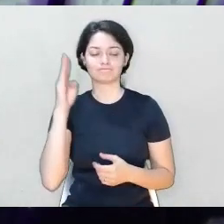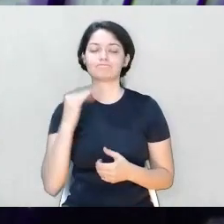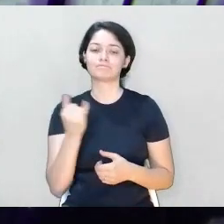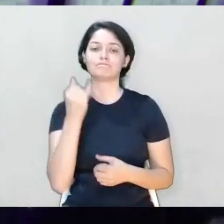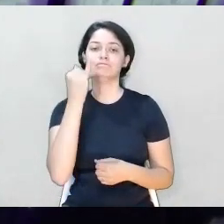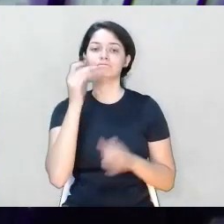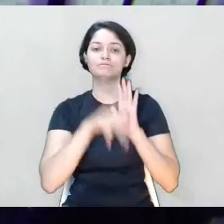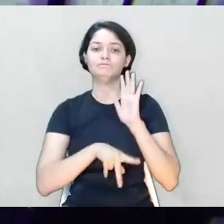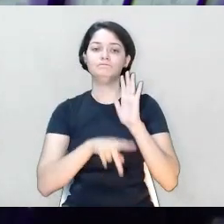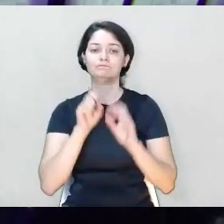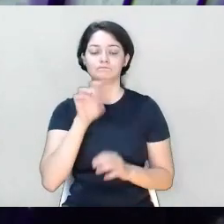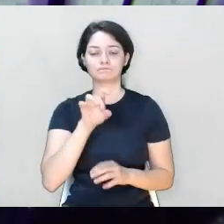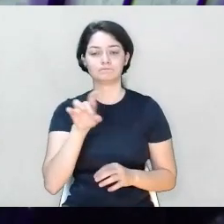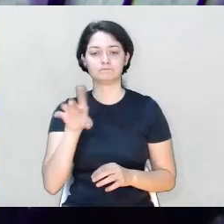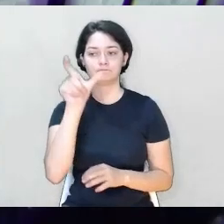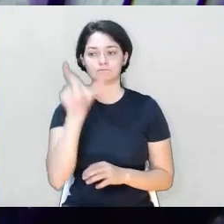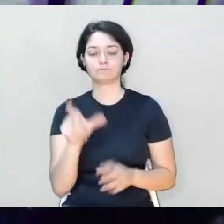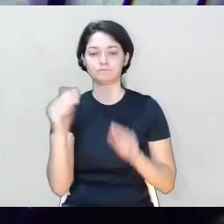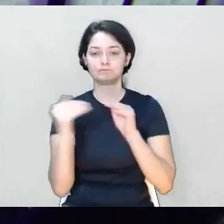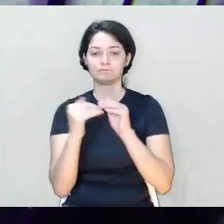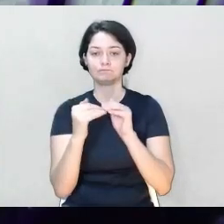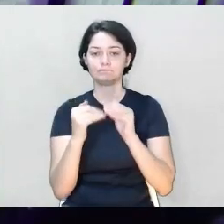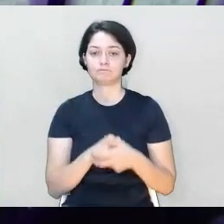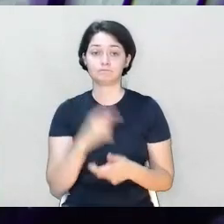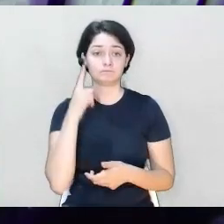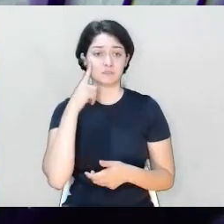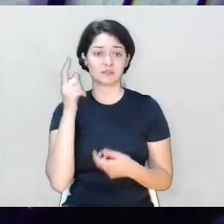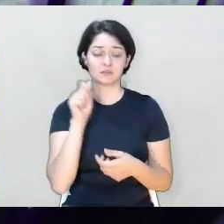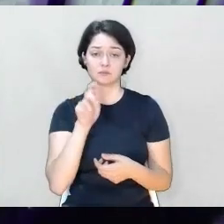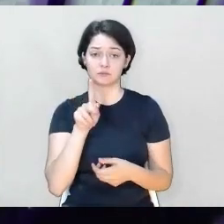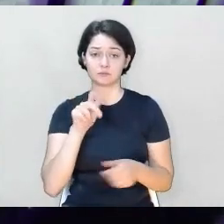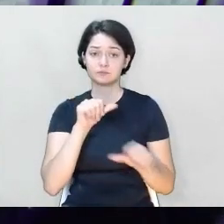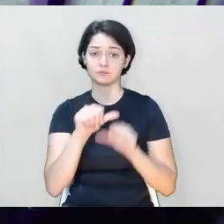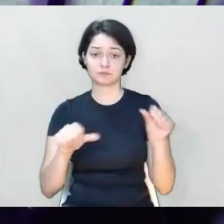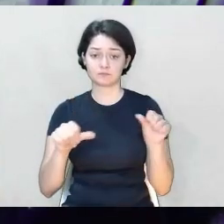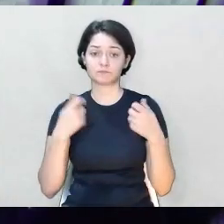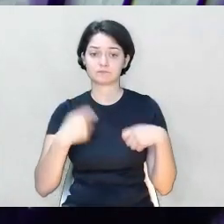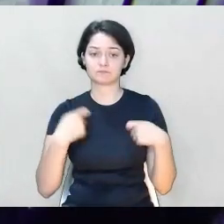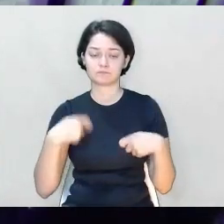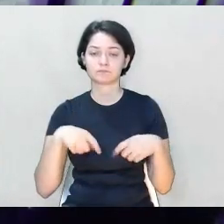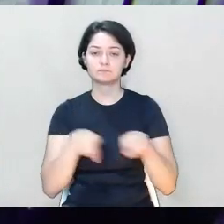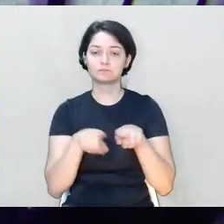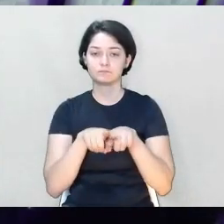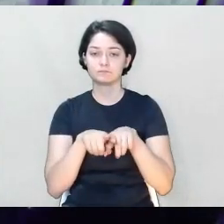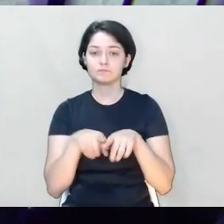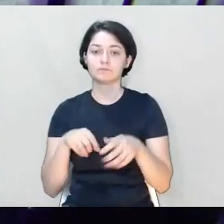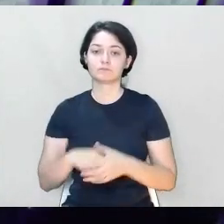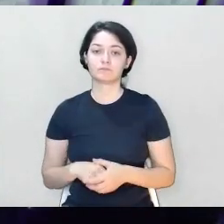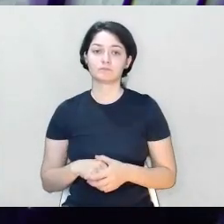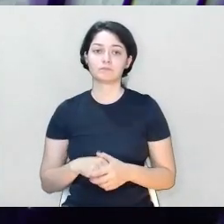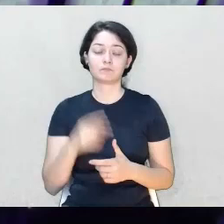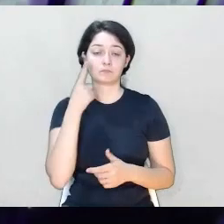critical point. We use micro experiences in these projects. So if you think that the app has changed, it needs to be modular, it needs